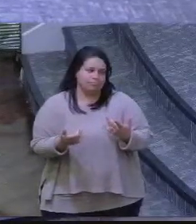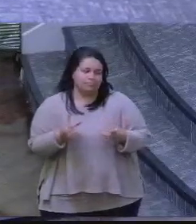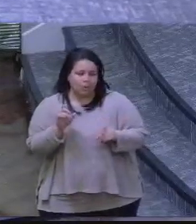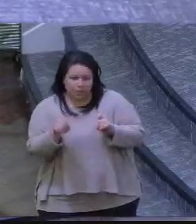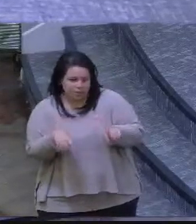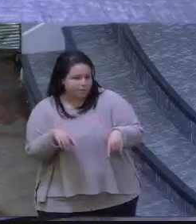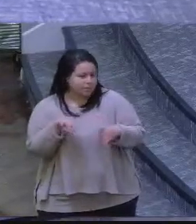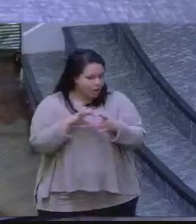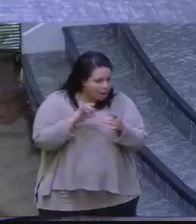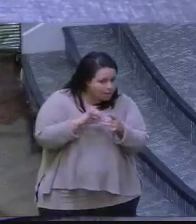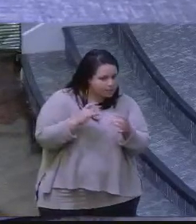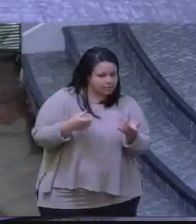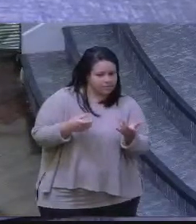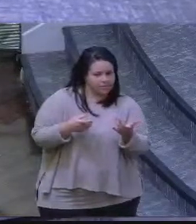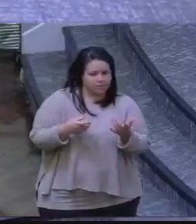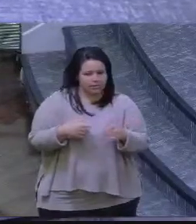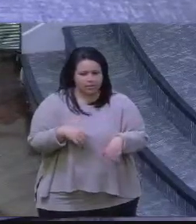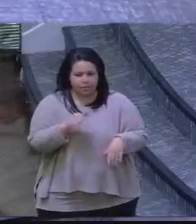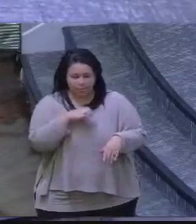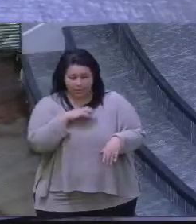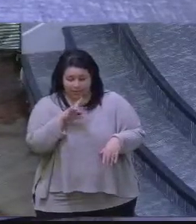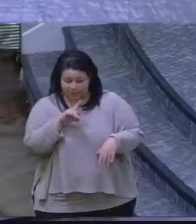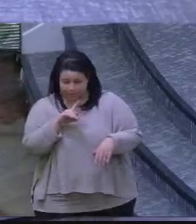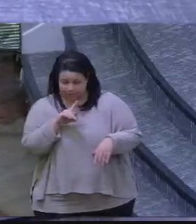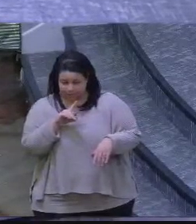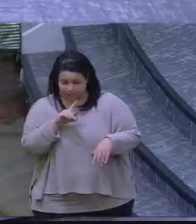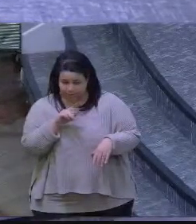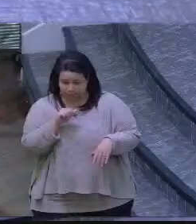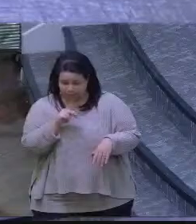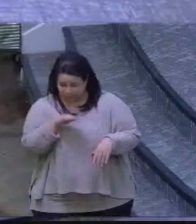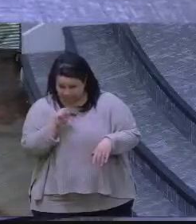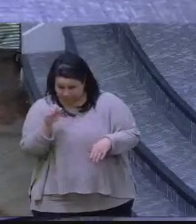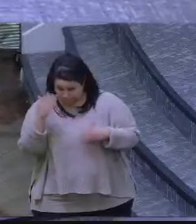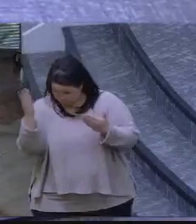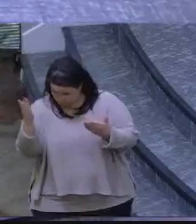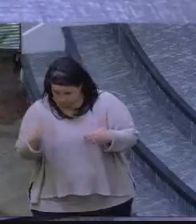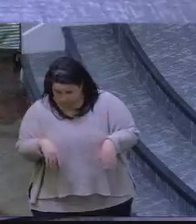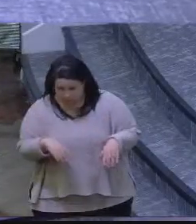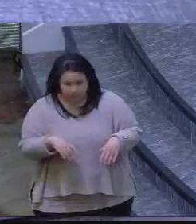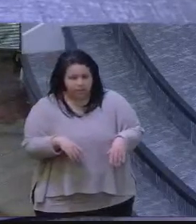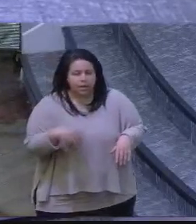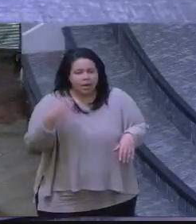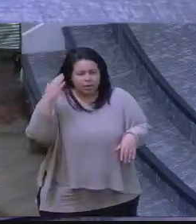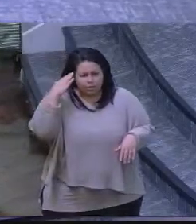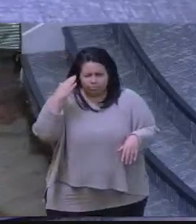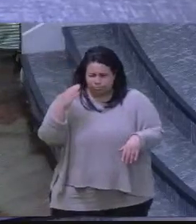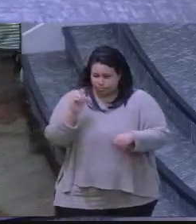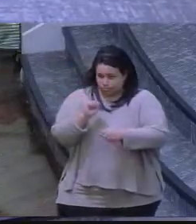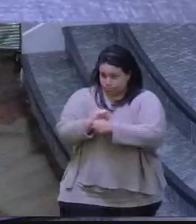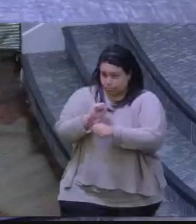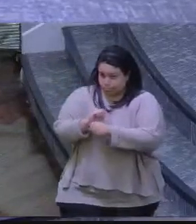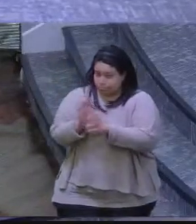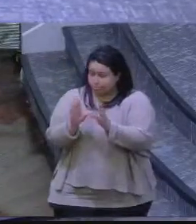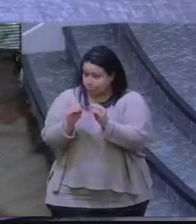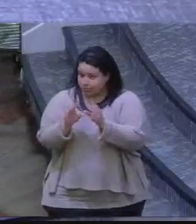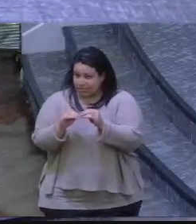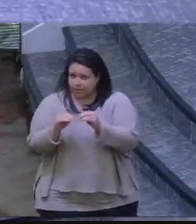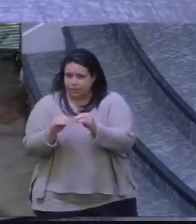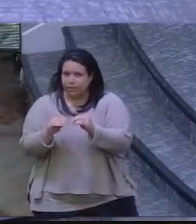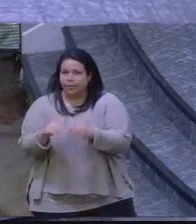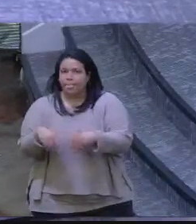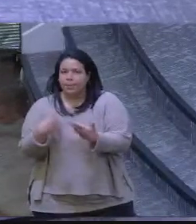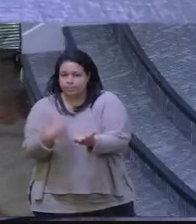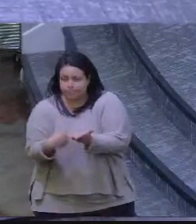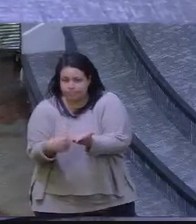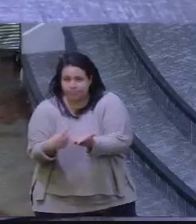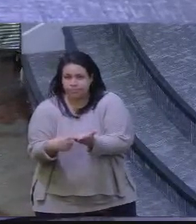Ms. Davis, would you like to start as the motion maker? I think in the work session, we definitely spoke to the additional information that we